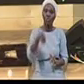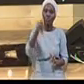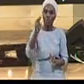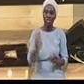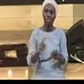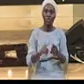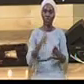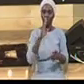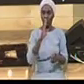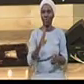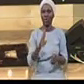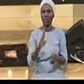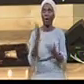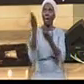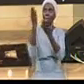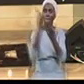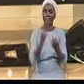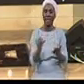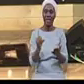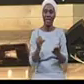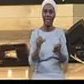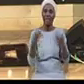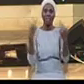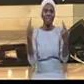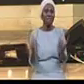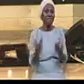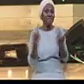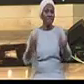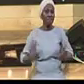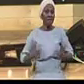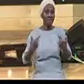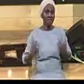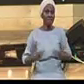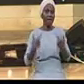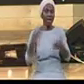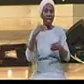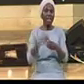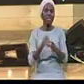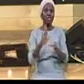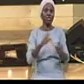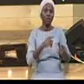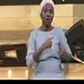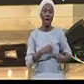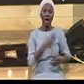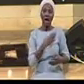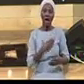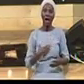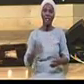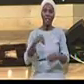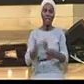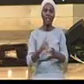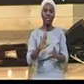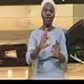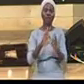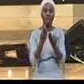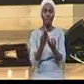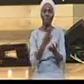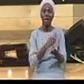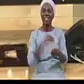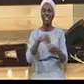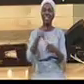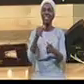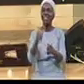bringing a revival in your heart, a revival in the family, a revival in every local